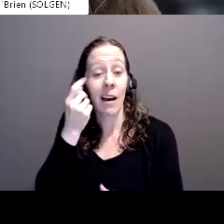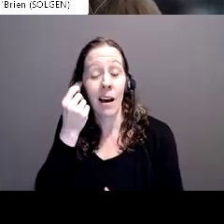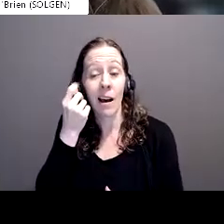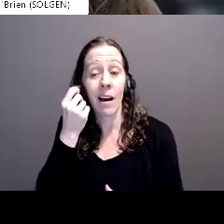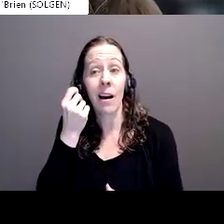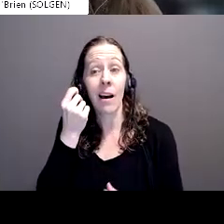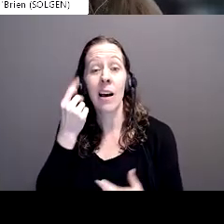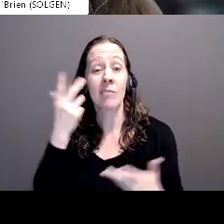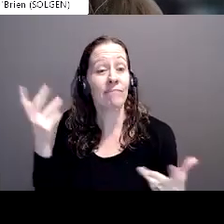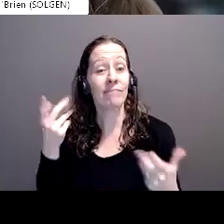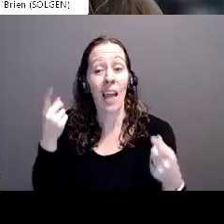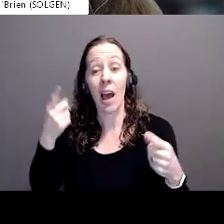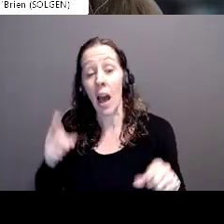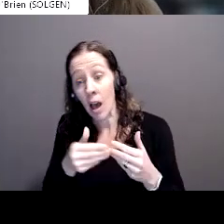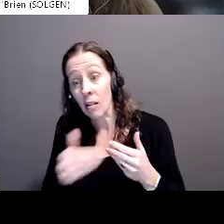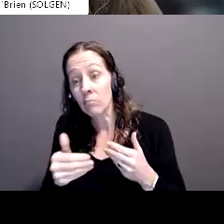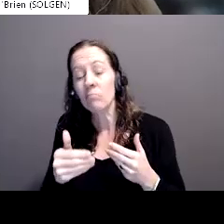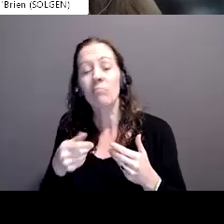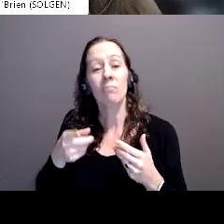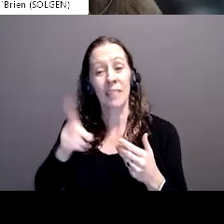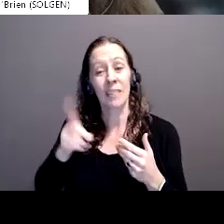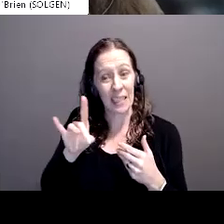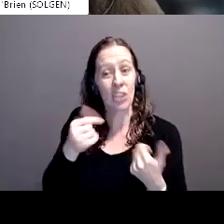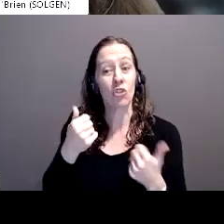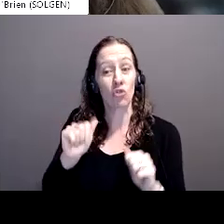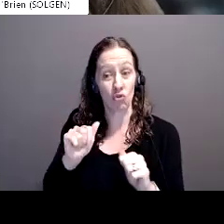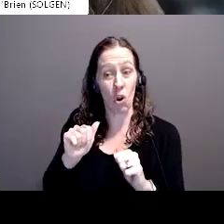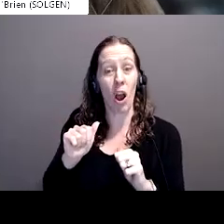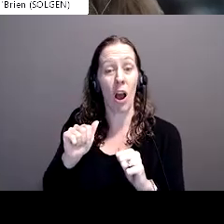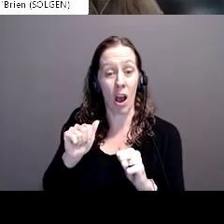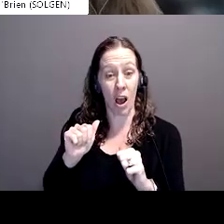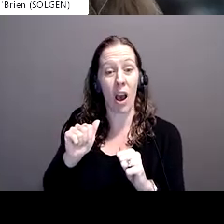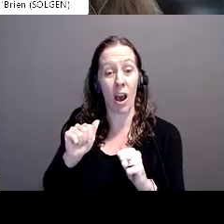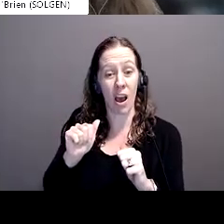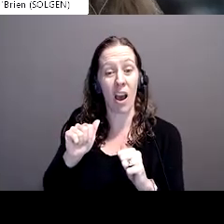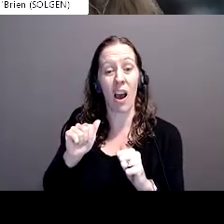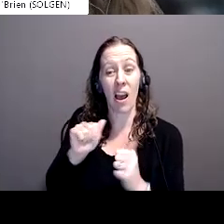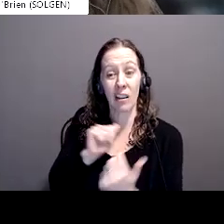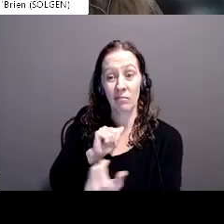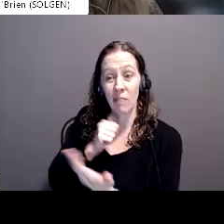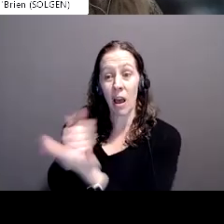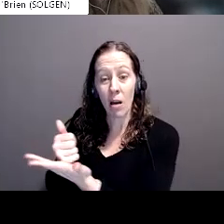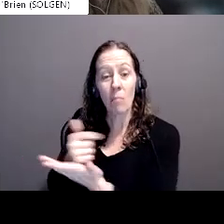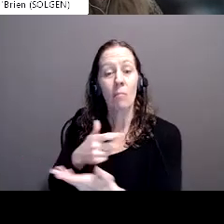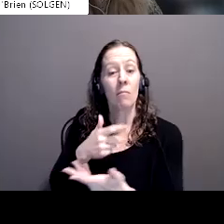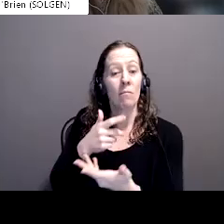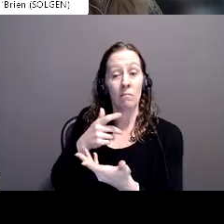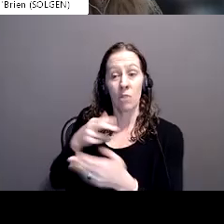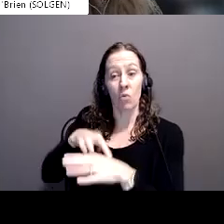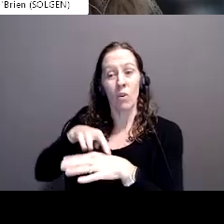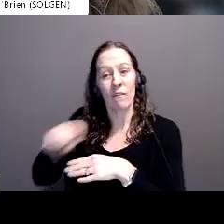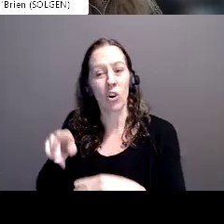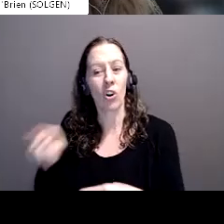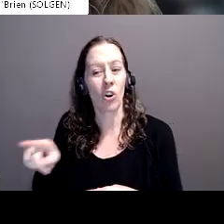from some brief intervention attempts and a referral from Mr. Ryan to occupational therapy, It was determined